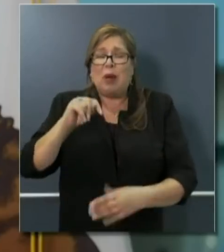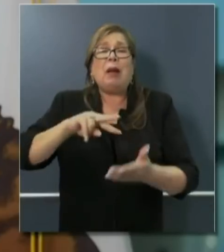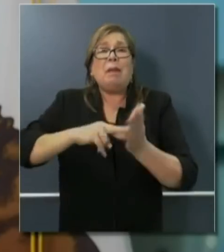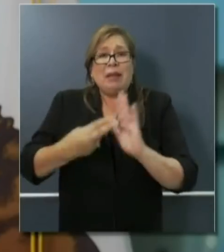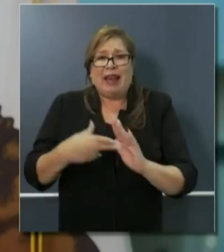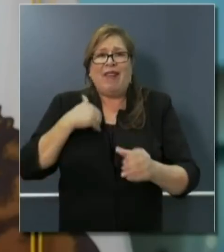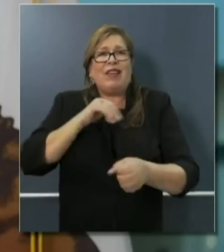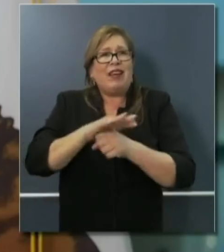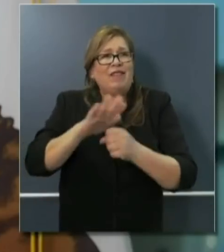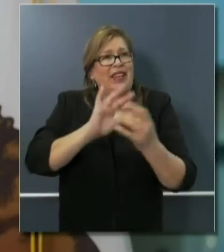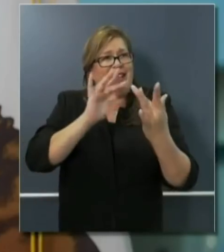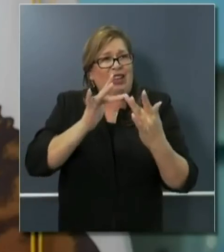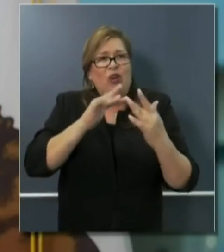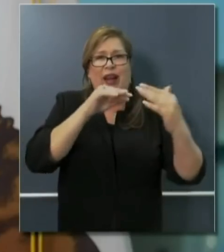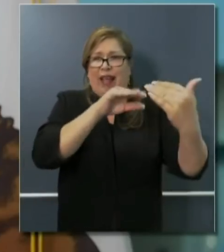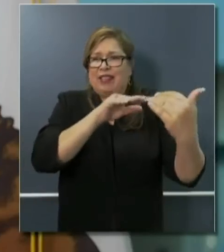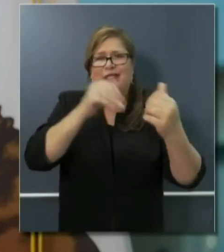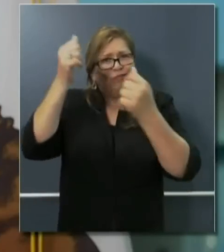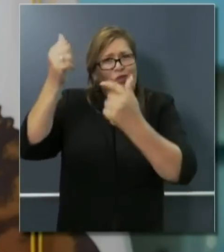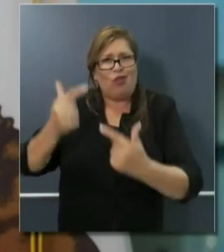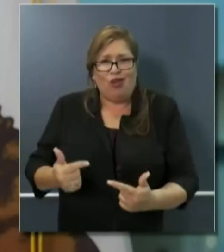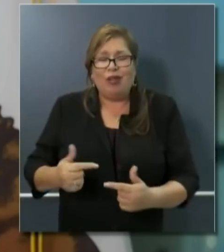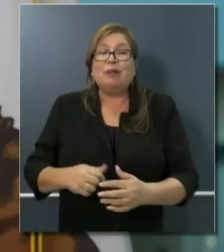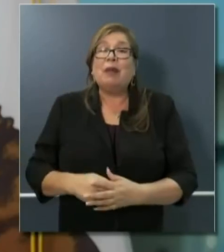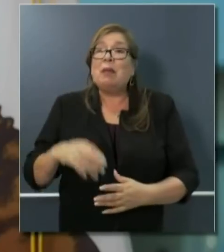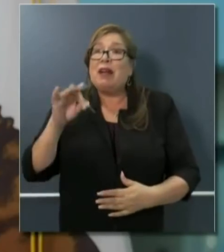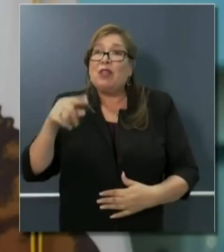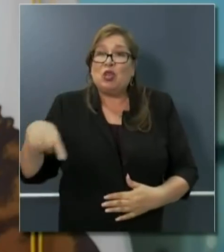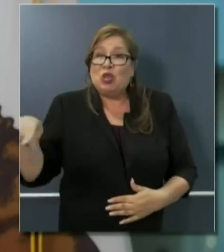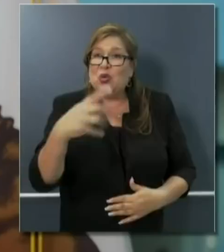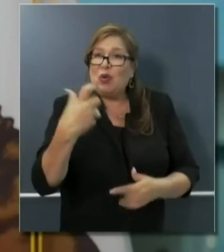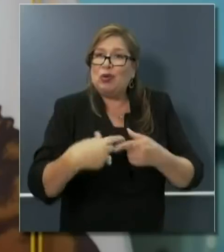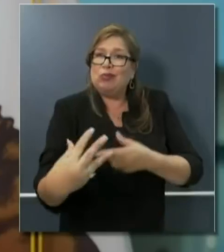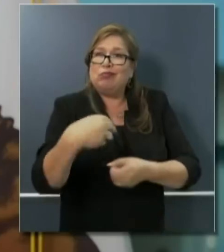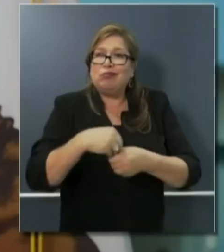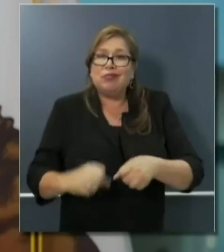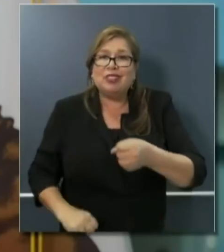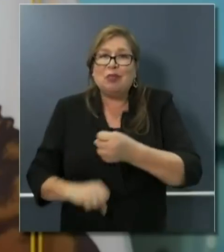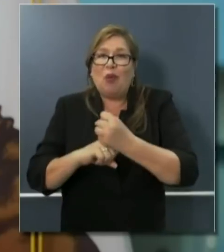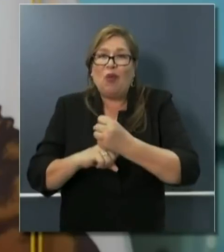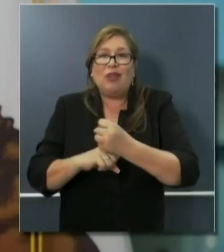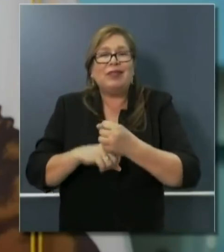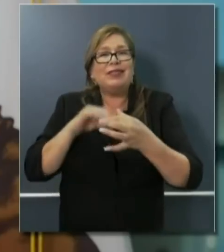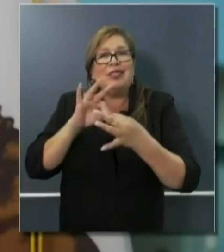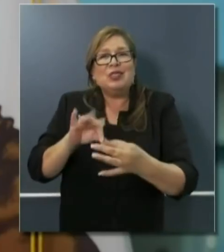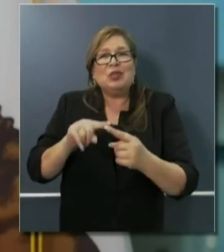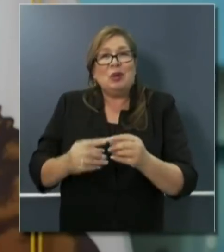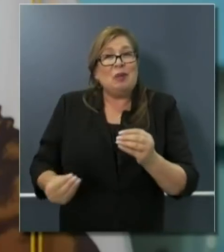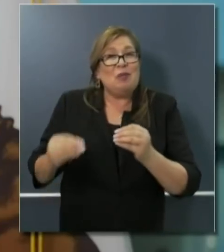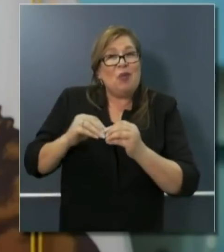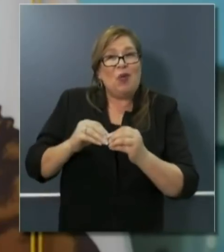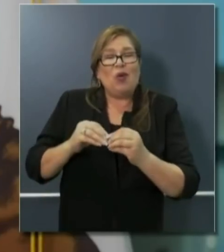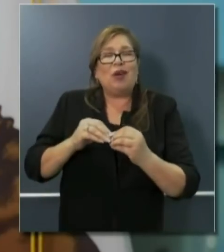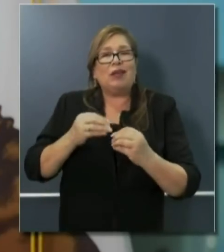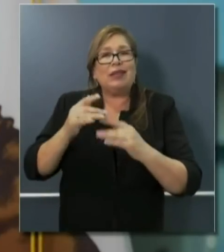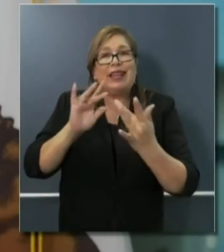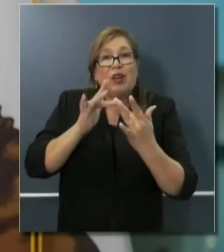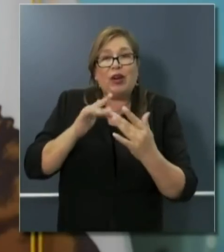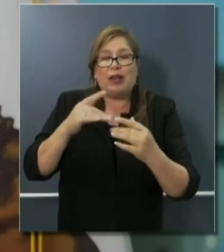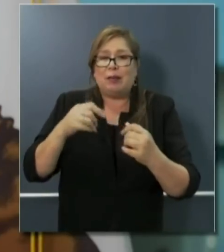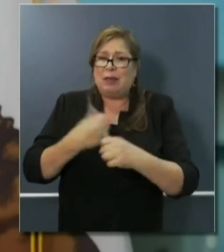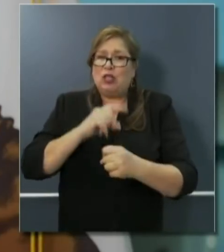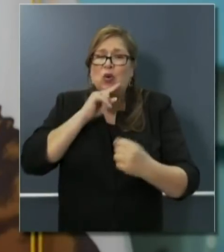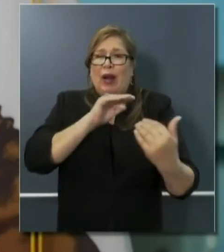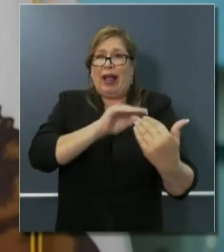that want to participate, those that want to join this call to meet this moment and address further the issues of equity,